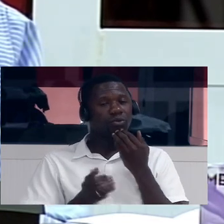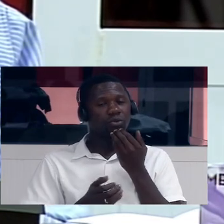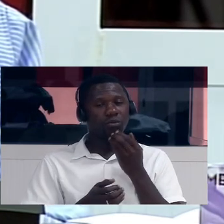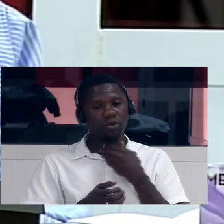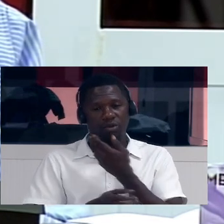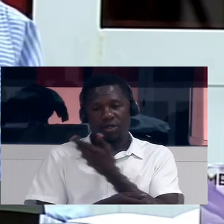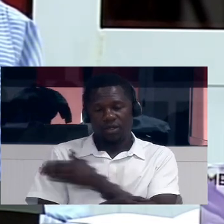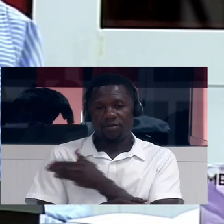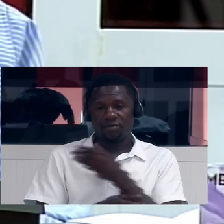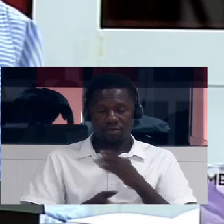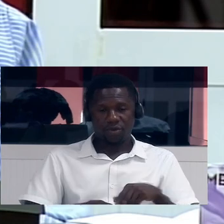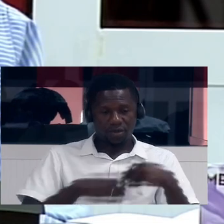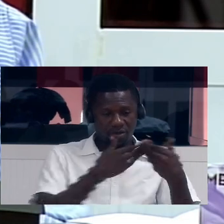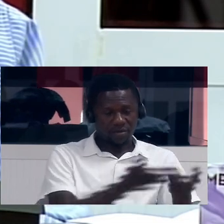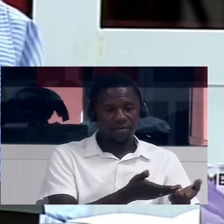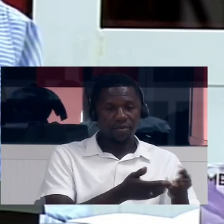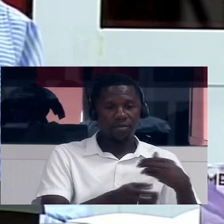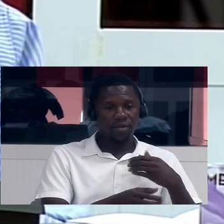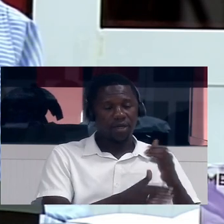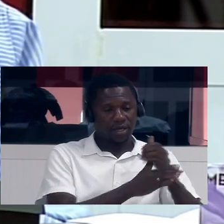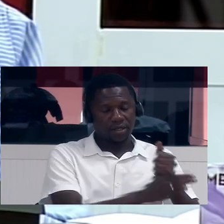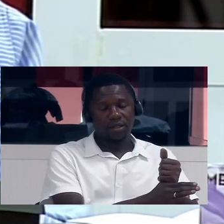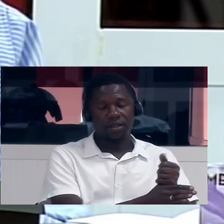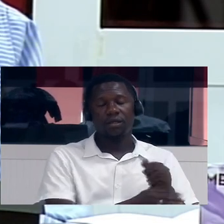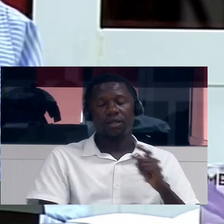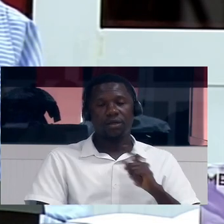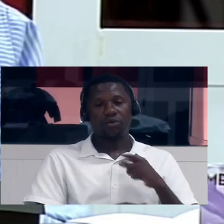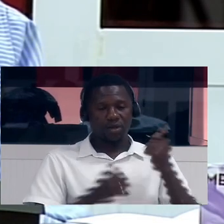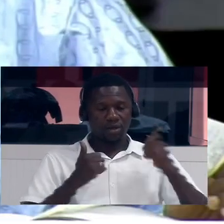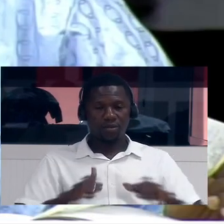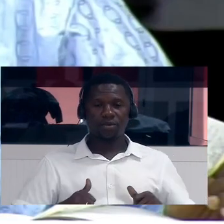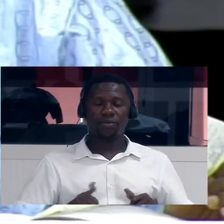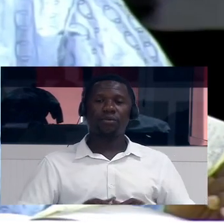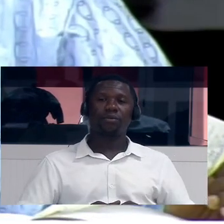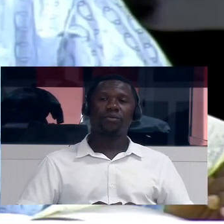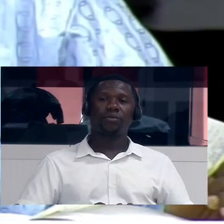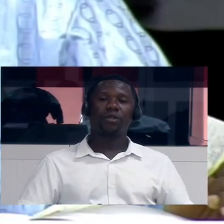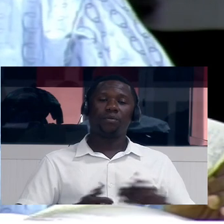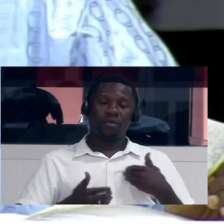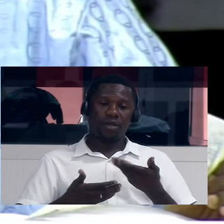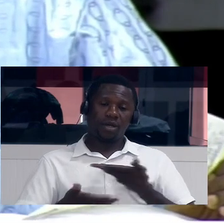over to my deputy. That's what happened. I have here